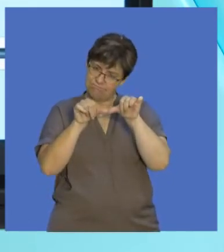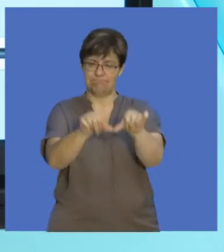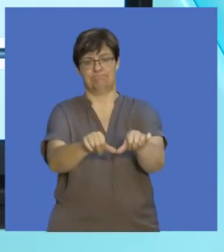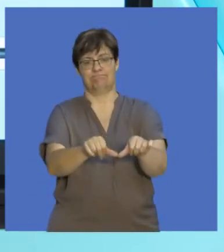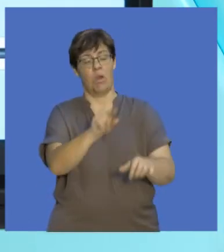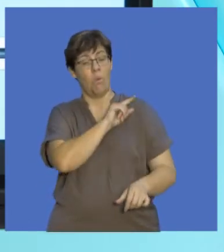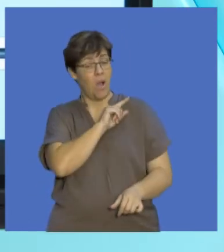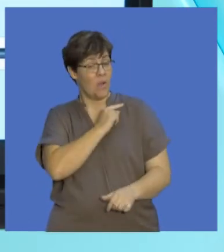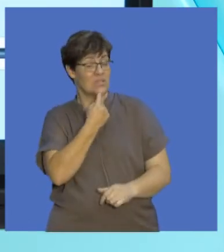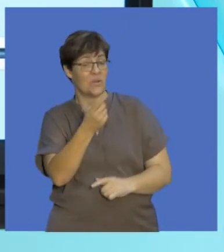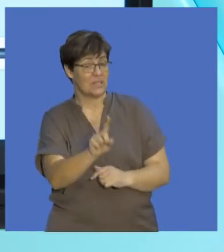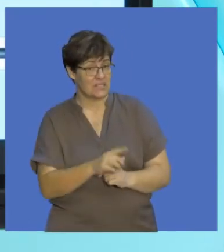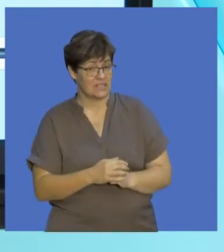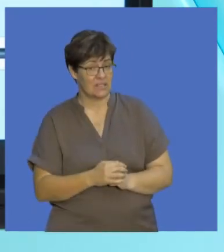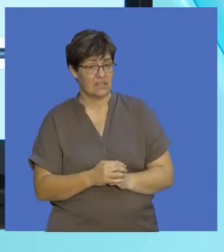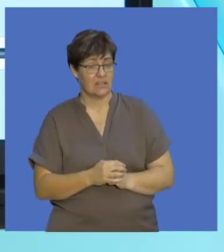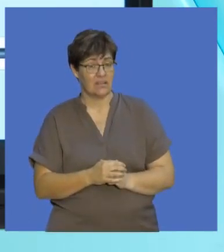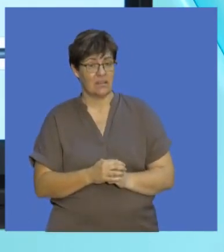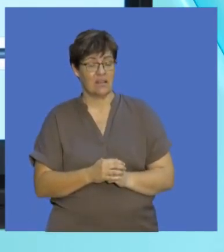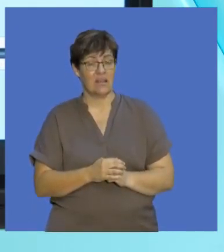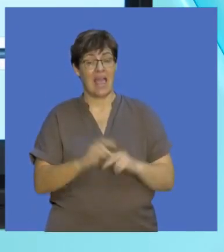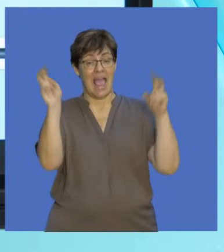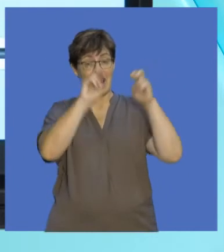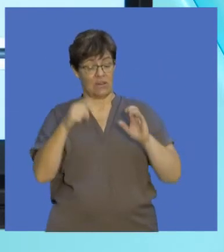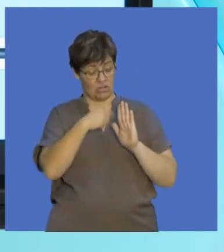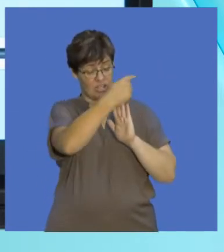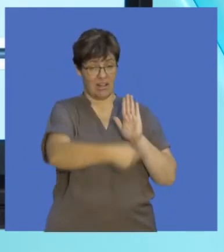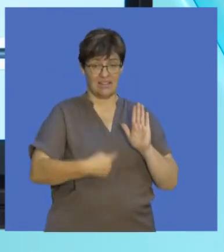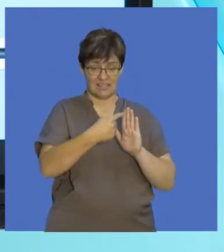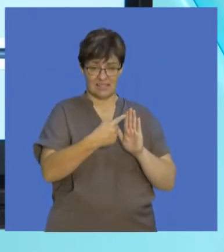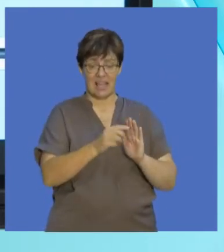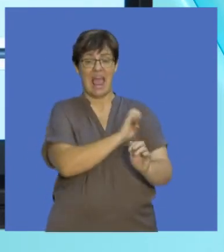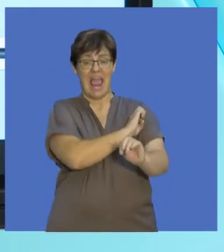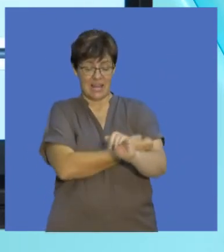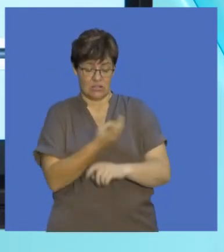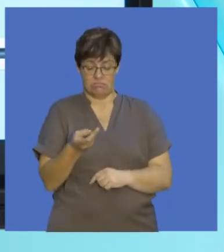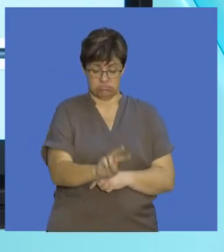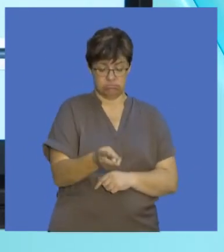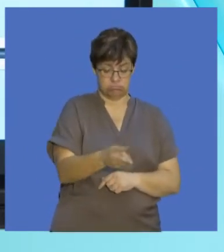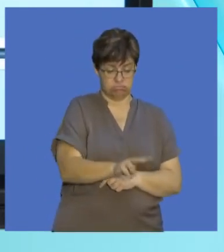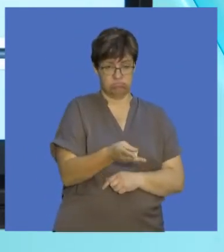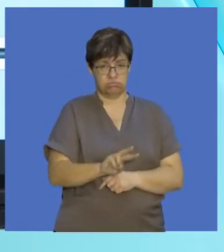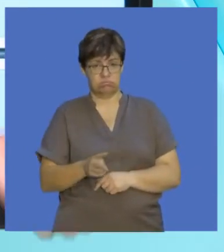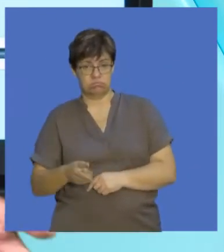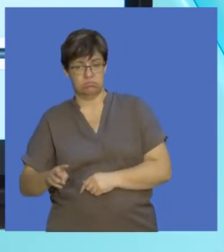because we're still emphasizing that, in an electric circuit, there is a lot of energy conversion that takes place. We discussed that earlier to